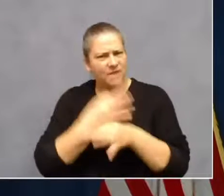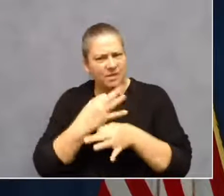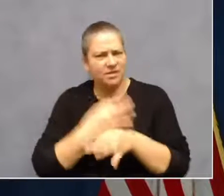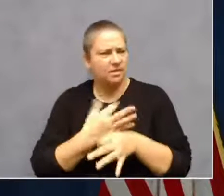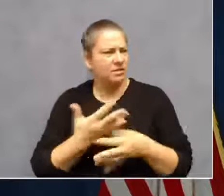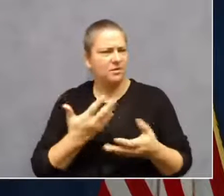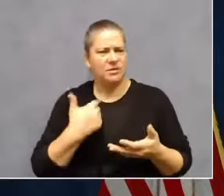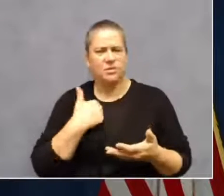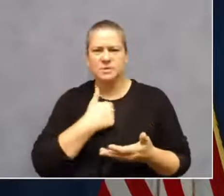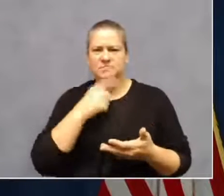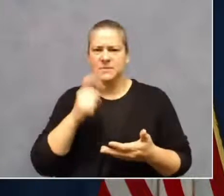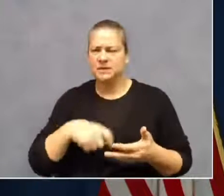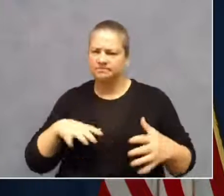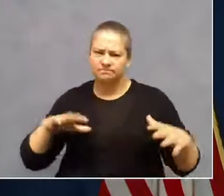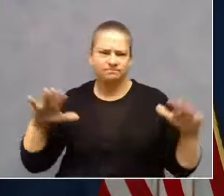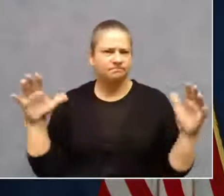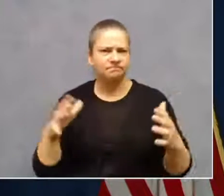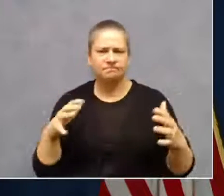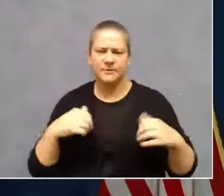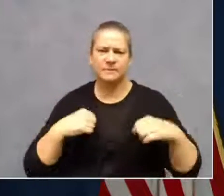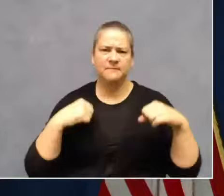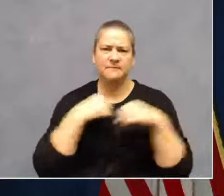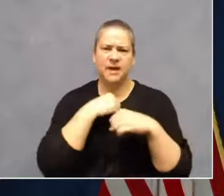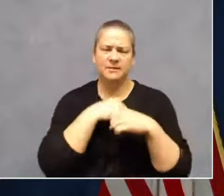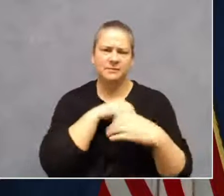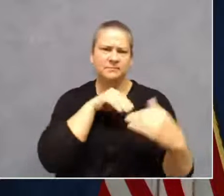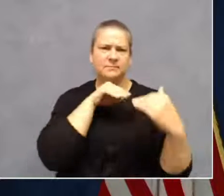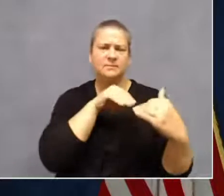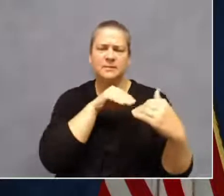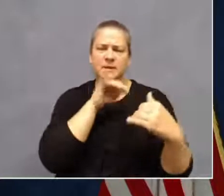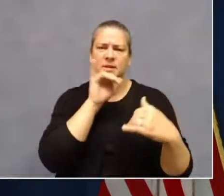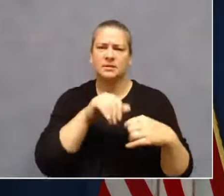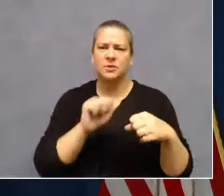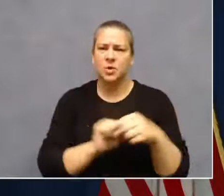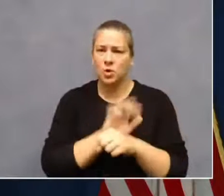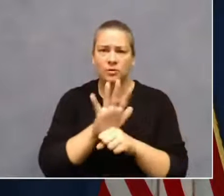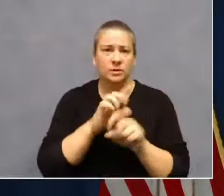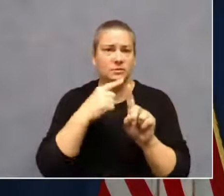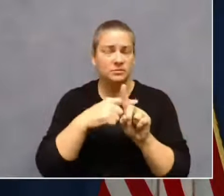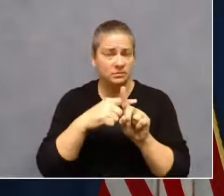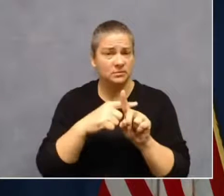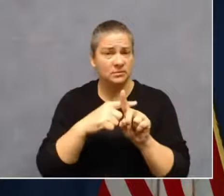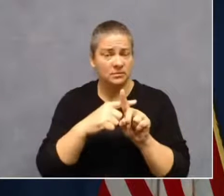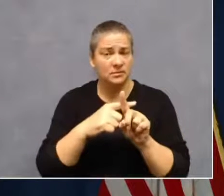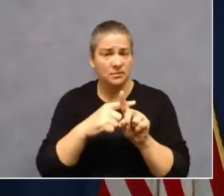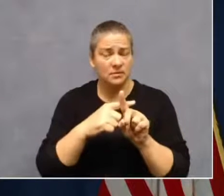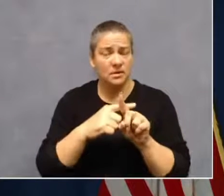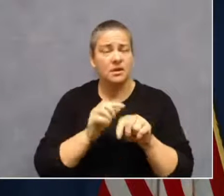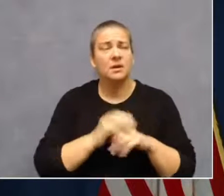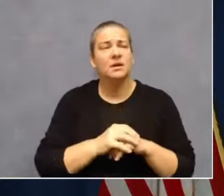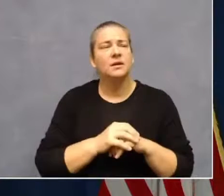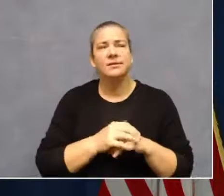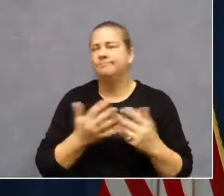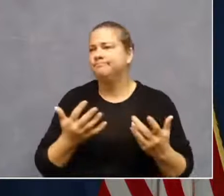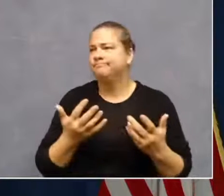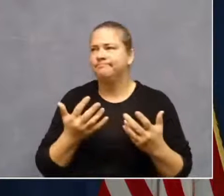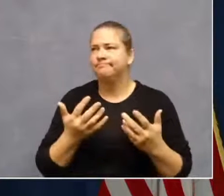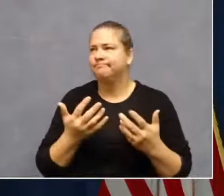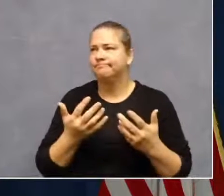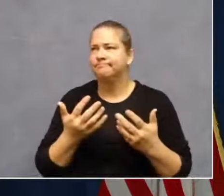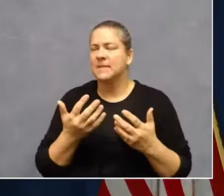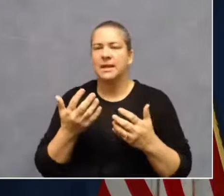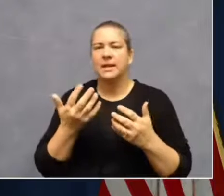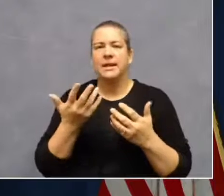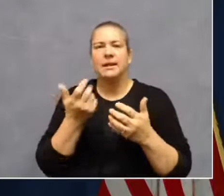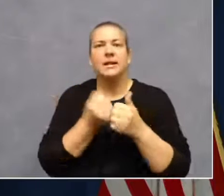again to fight this virus. None of us a year from now, when we are in an old normal, a new normal,